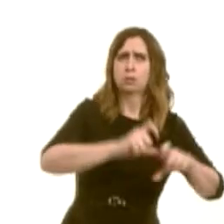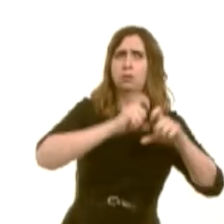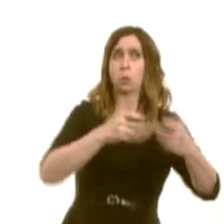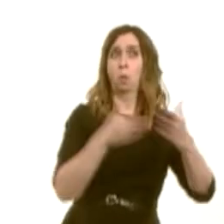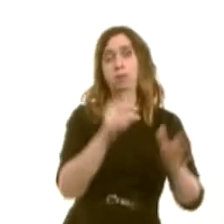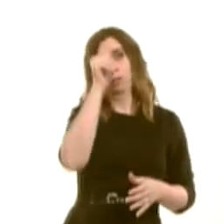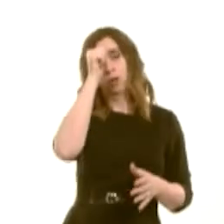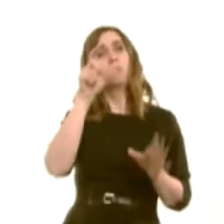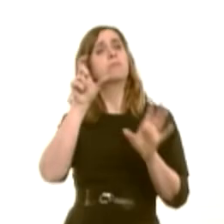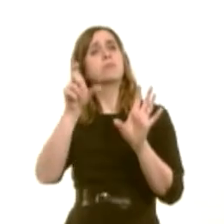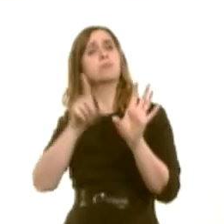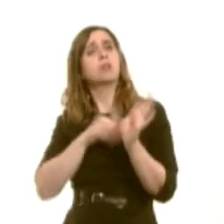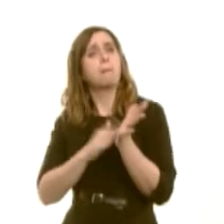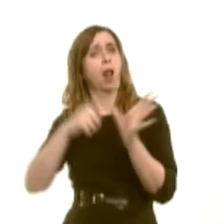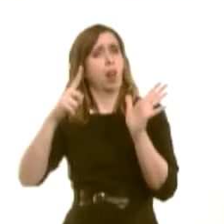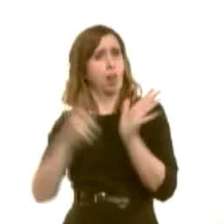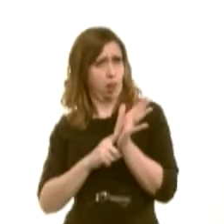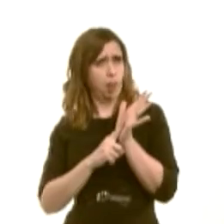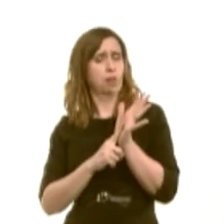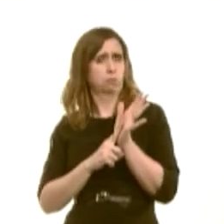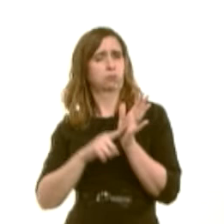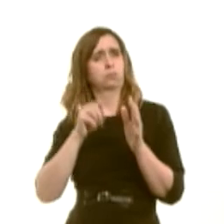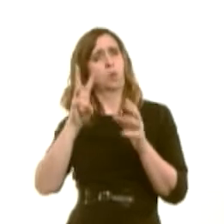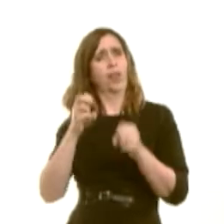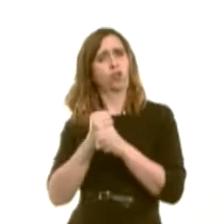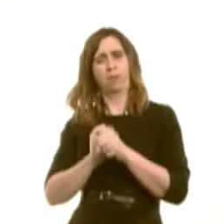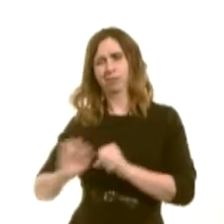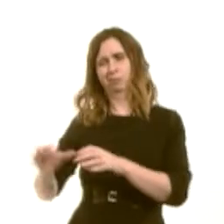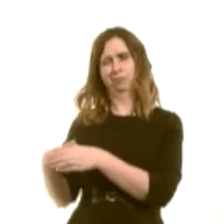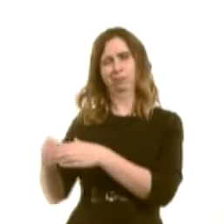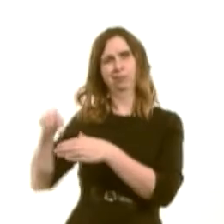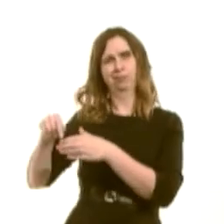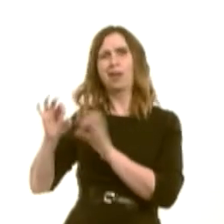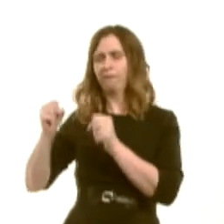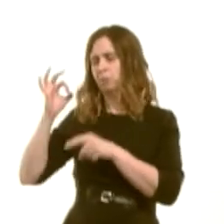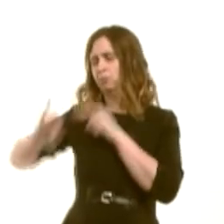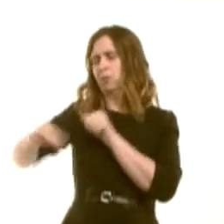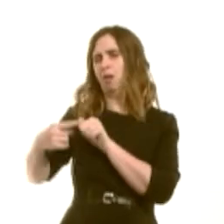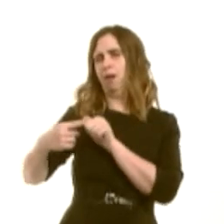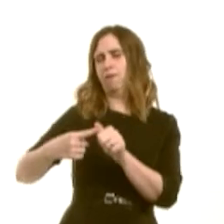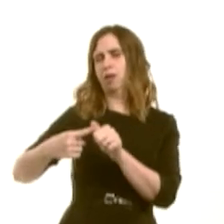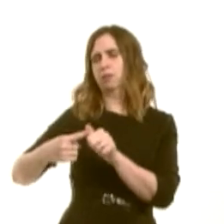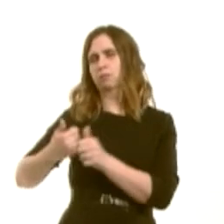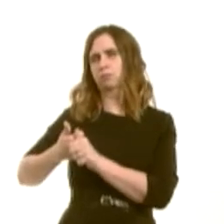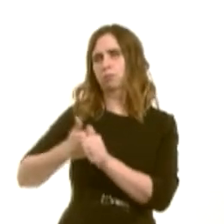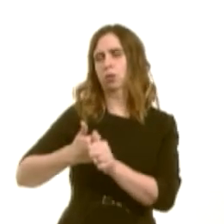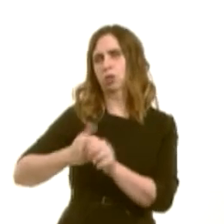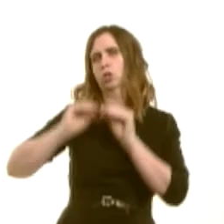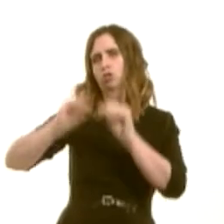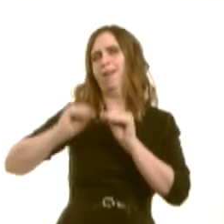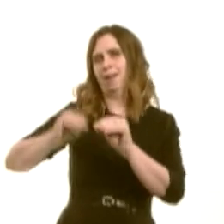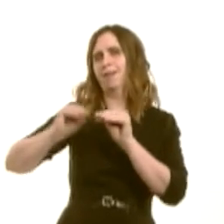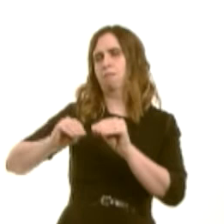that Cymal, which of course, as the member will know is a division of the Welsh Government, does provide specialist advice, support and training to any